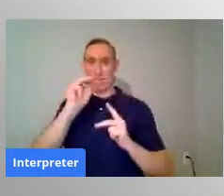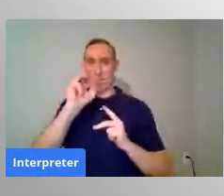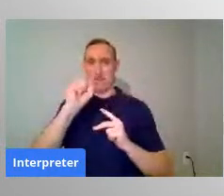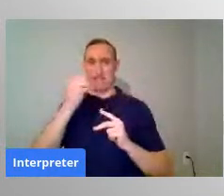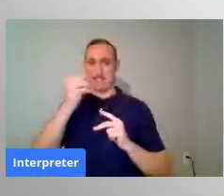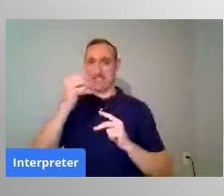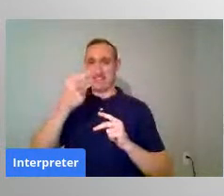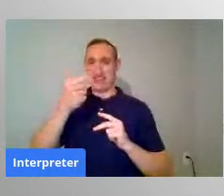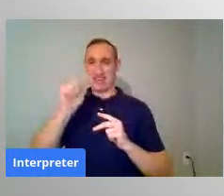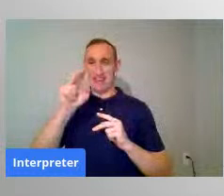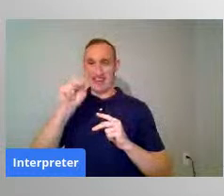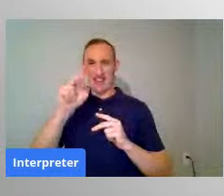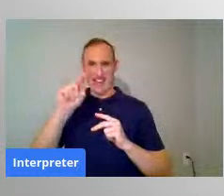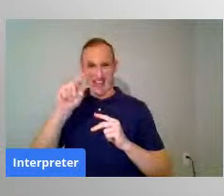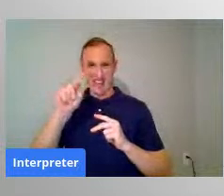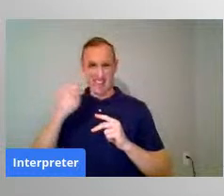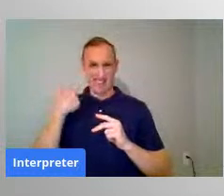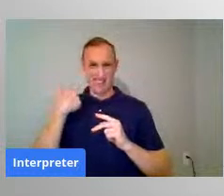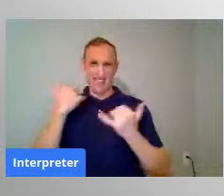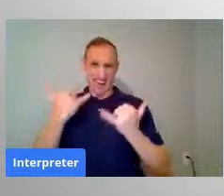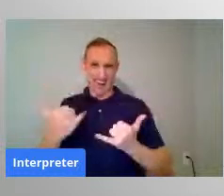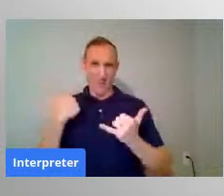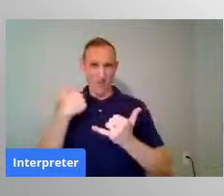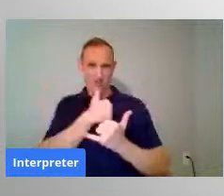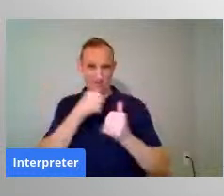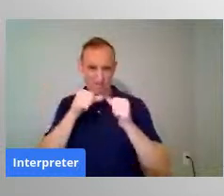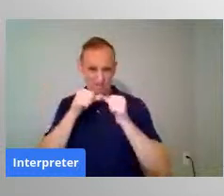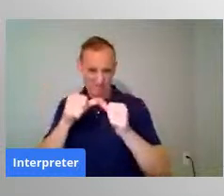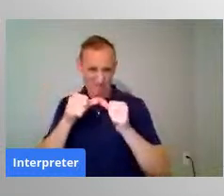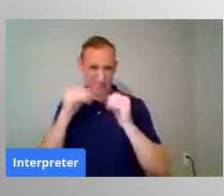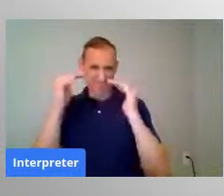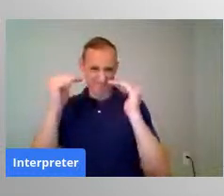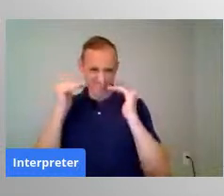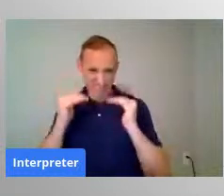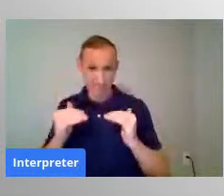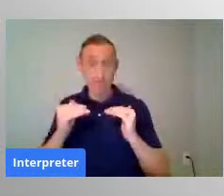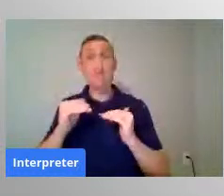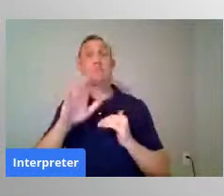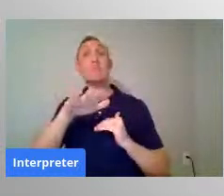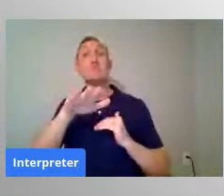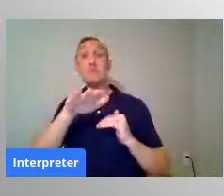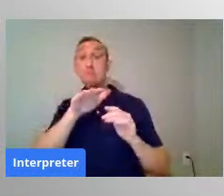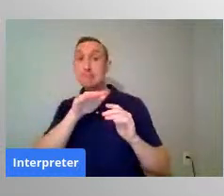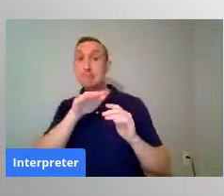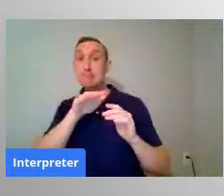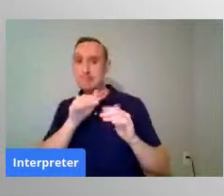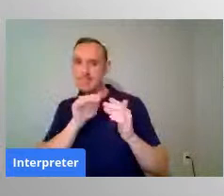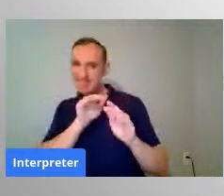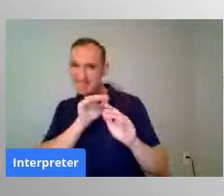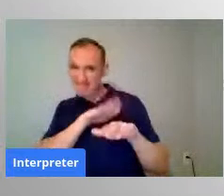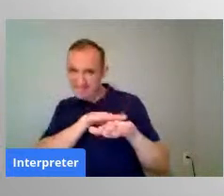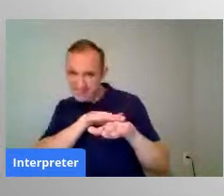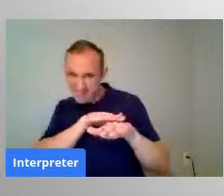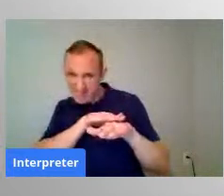of reiterate, you know, as we have questions, if we have suggestions, to please reach out